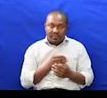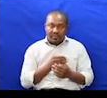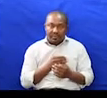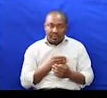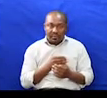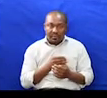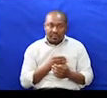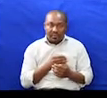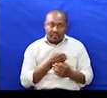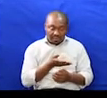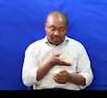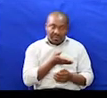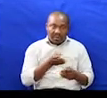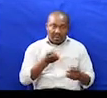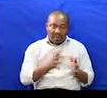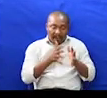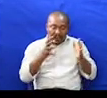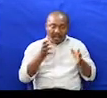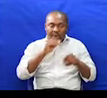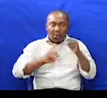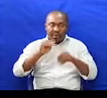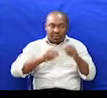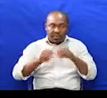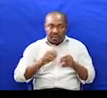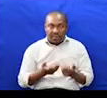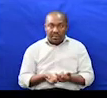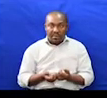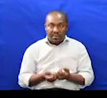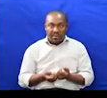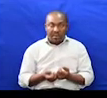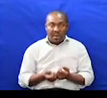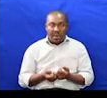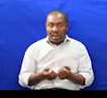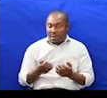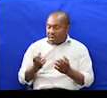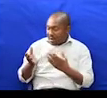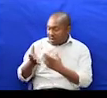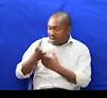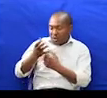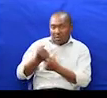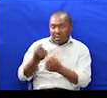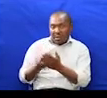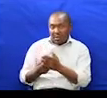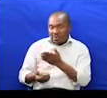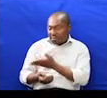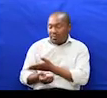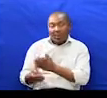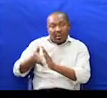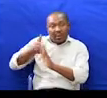a big contribution of Dalton. Without him, we can't. We didn't have